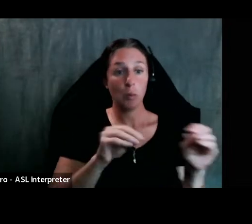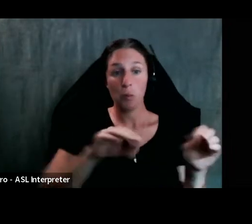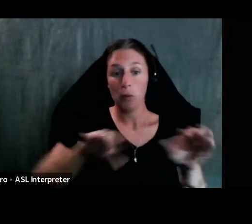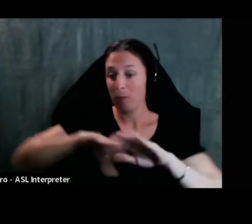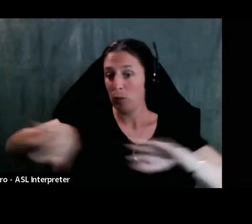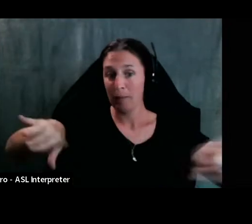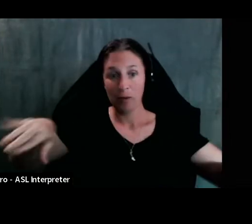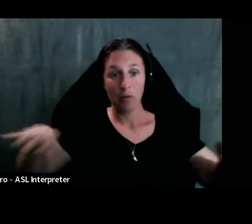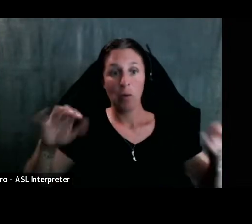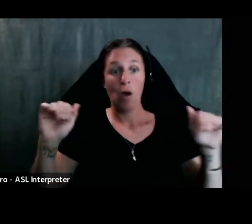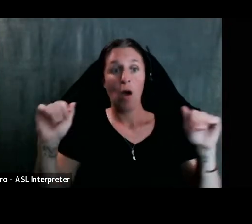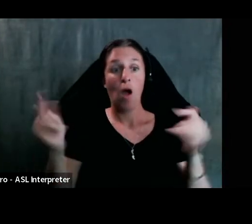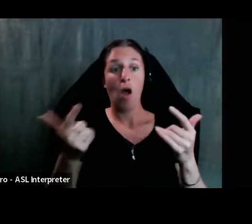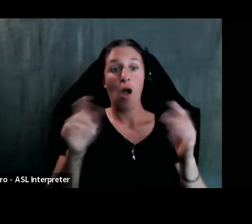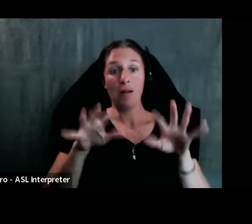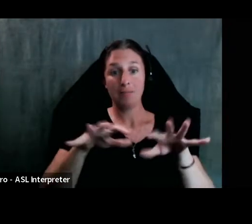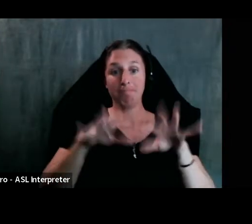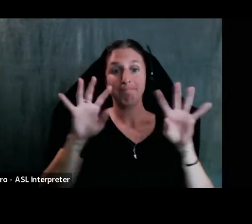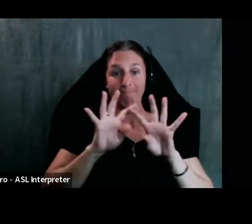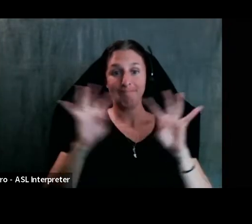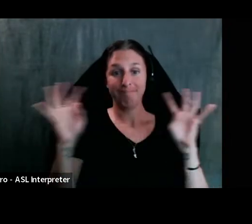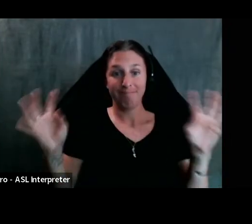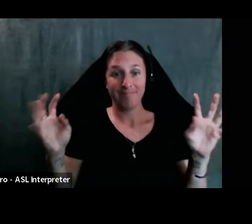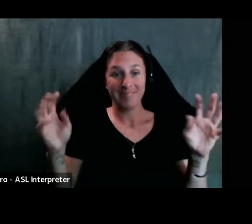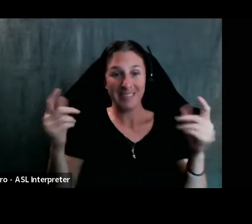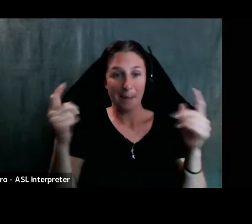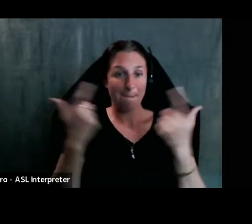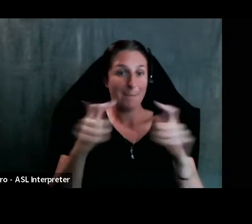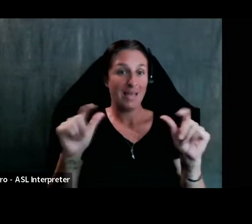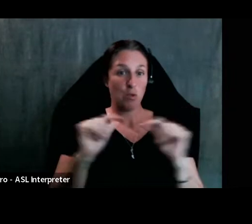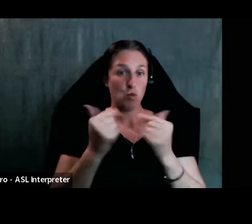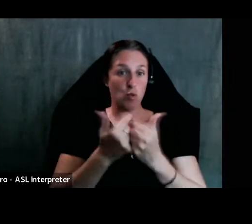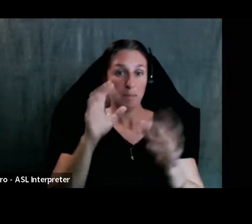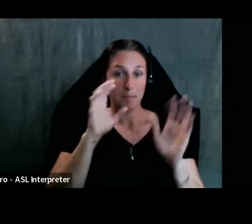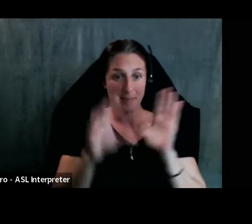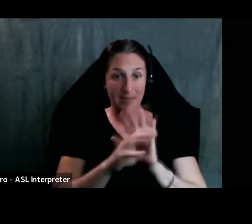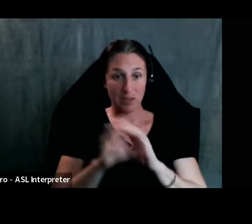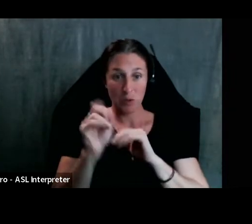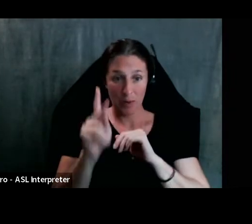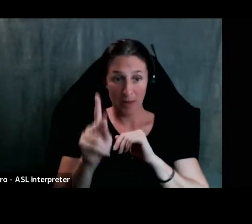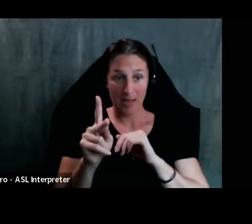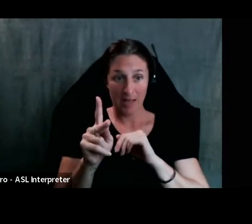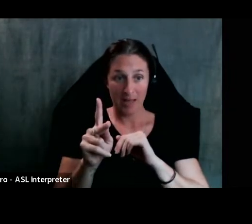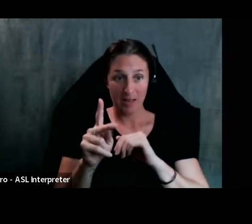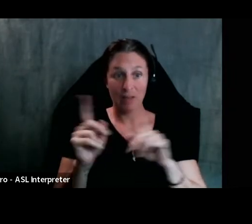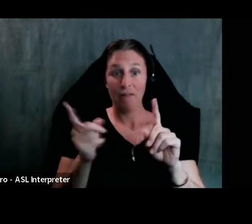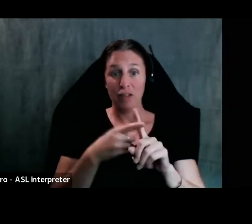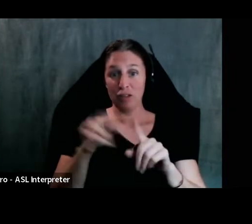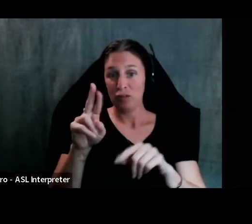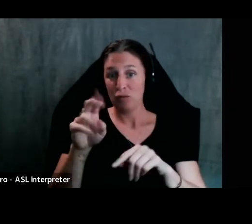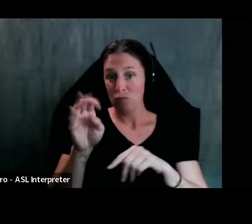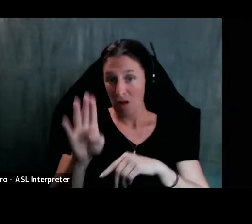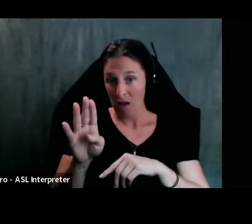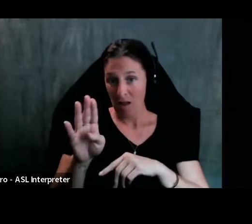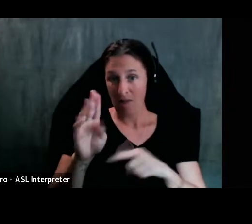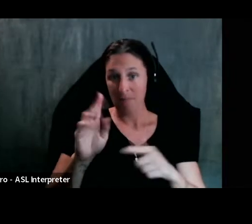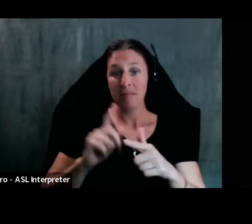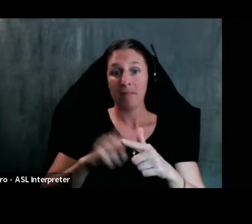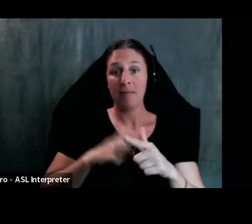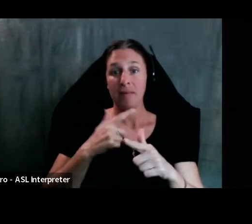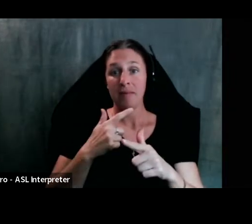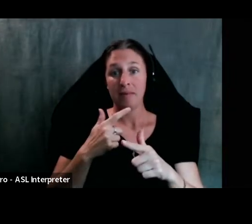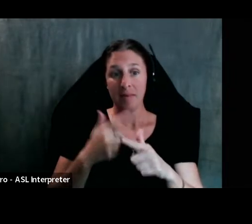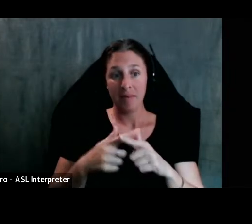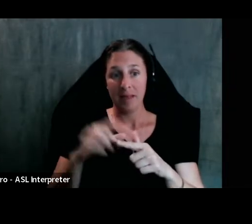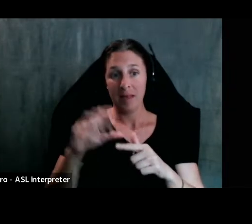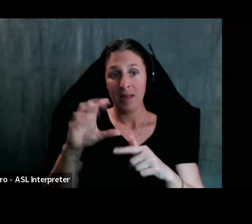all going to pile in the front here and look this way and take a big group picture. Okay. So first, let me invite Robin and then